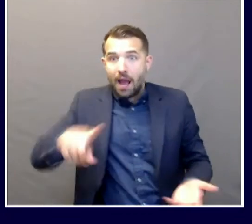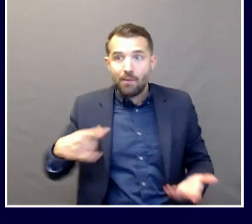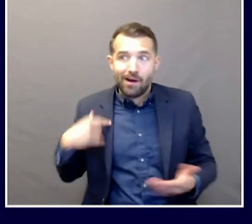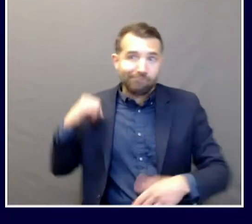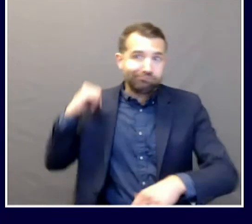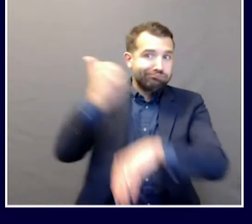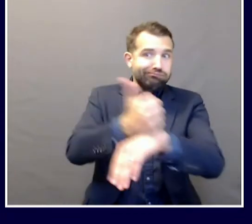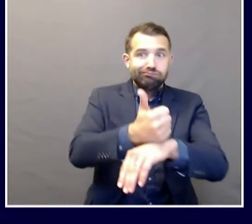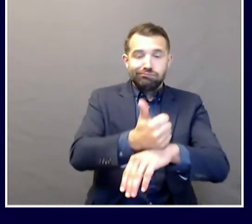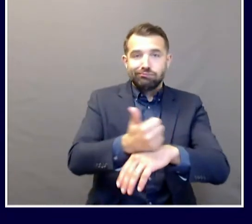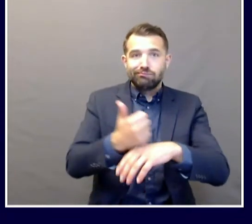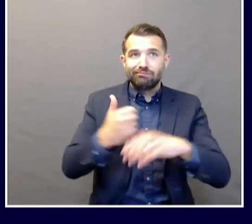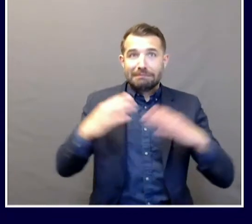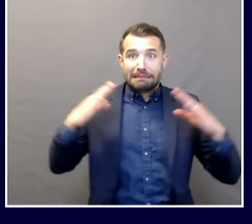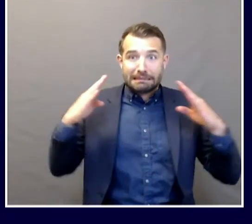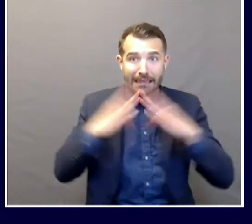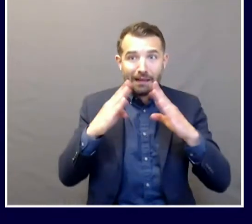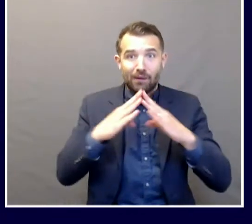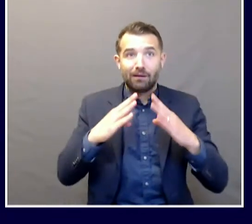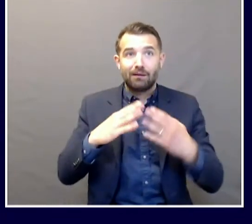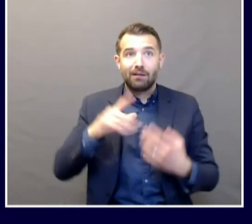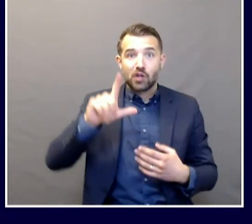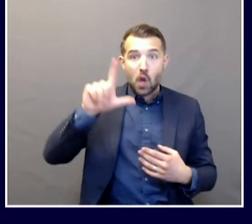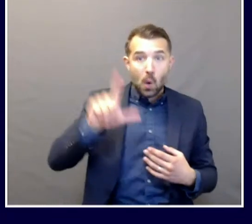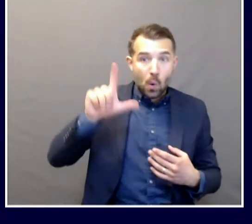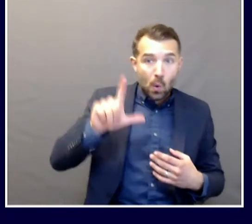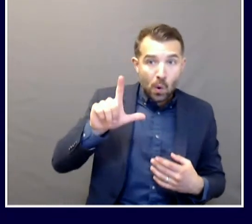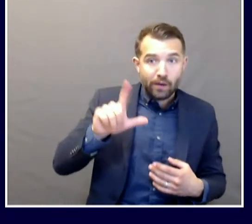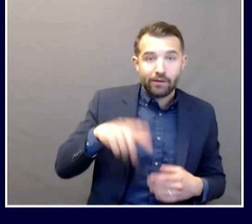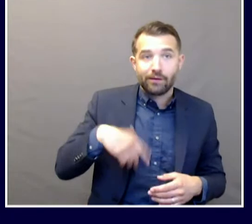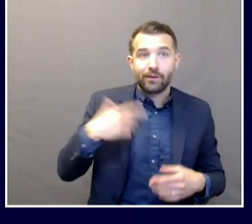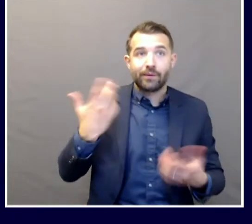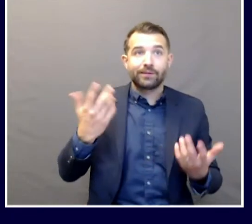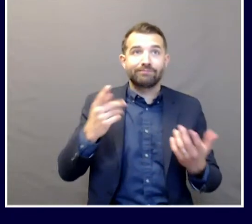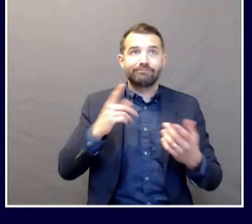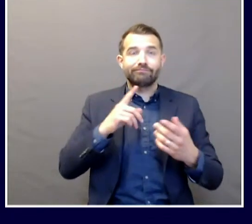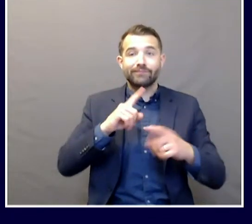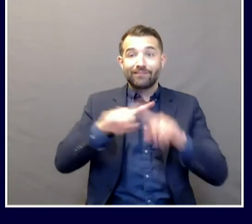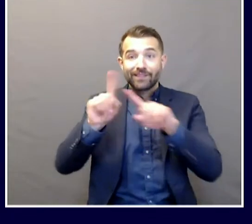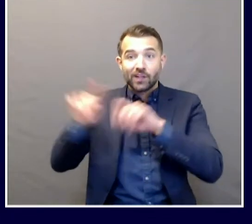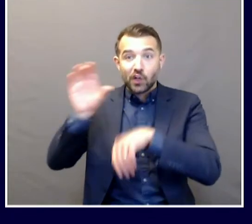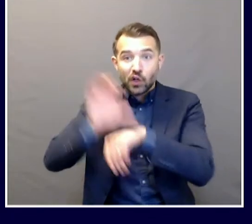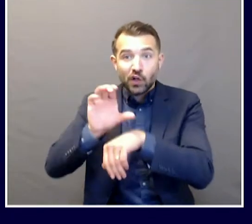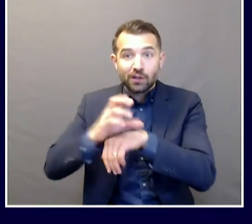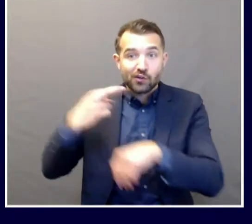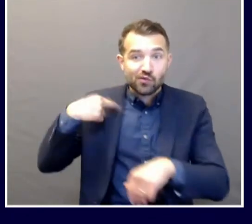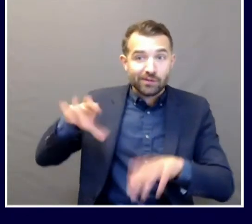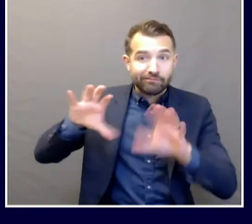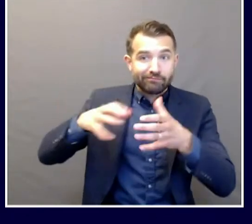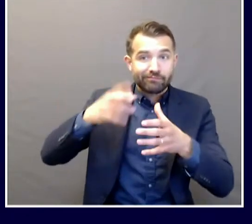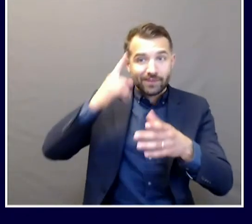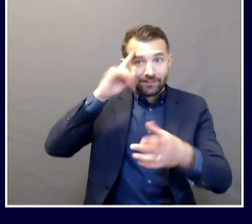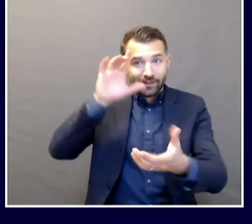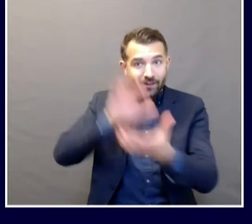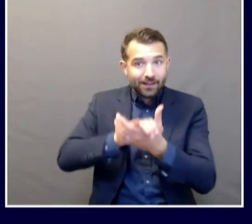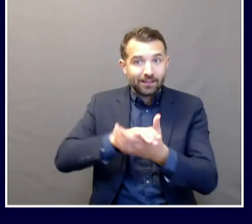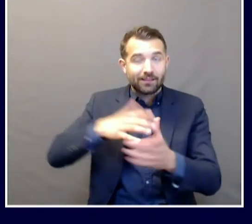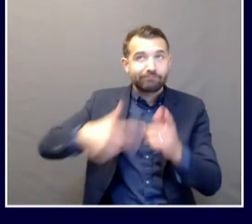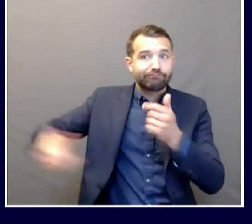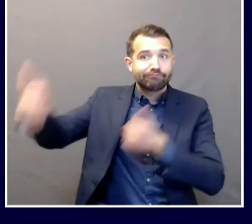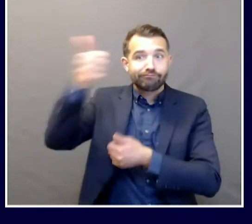in Lewiston, or as I mentioned, working with faith leaders to make vaccination the default option. That is by far the